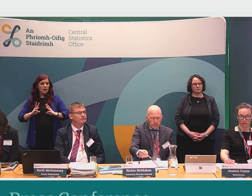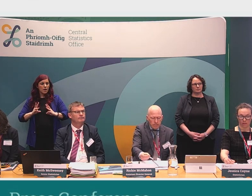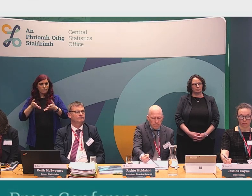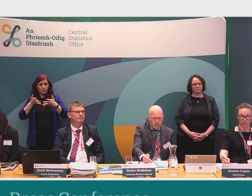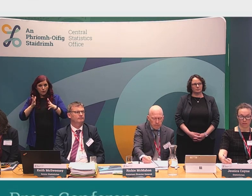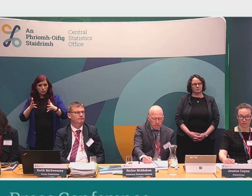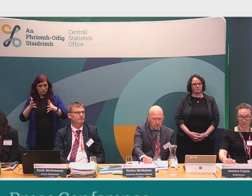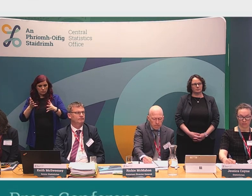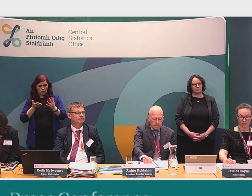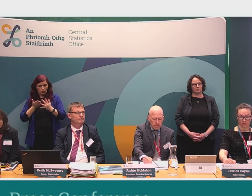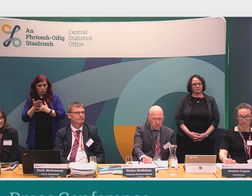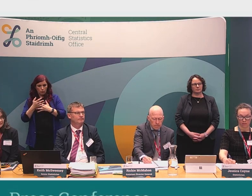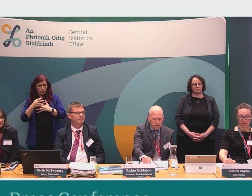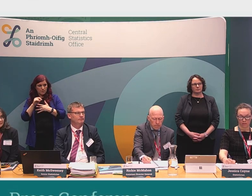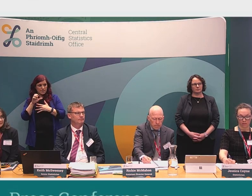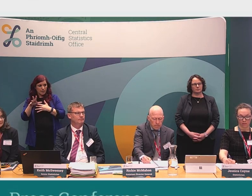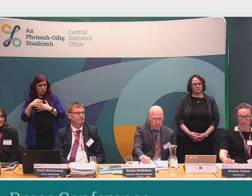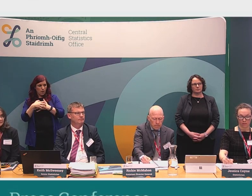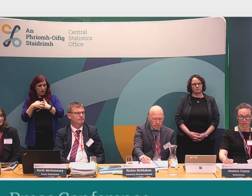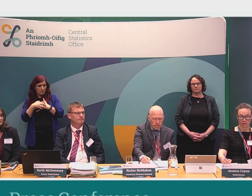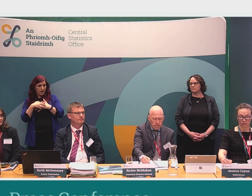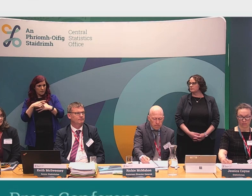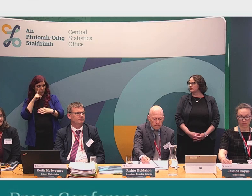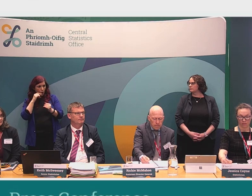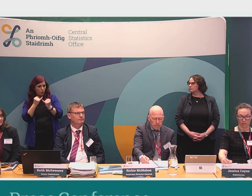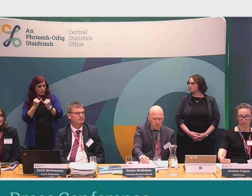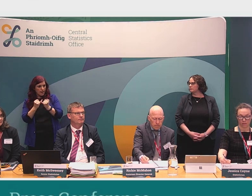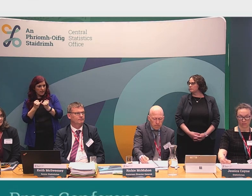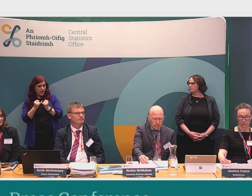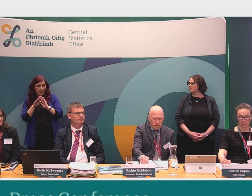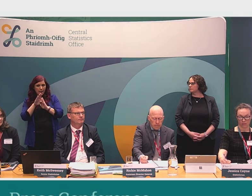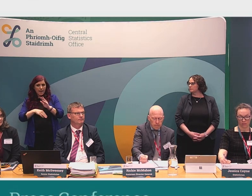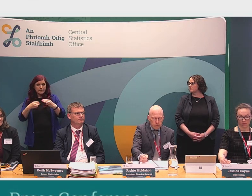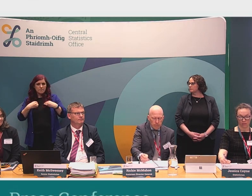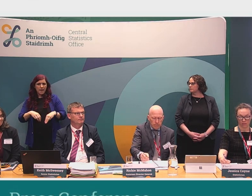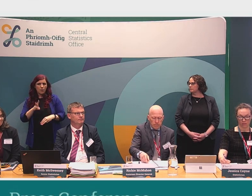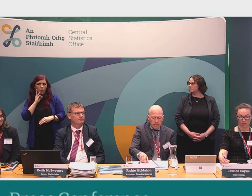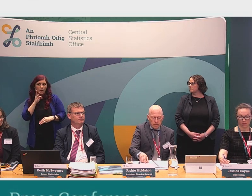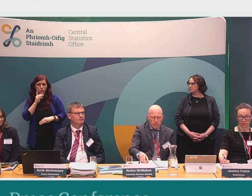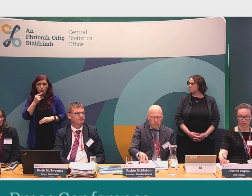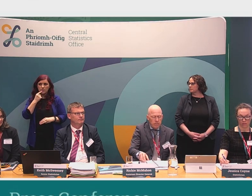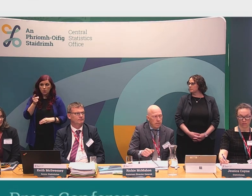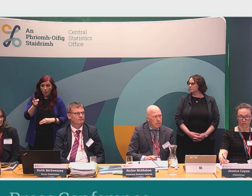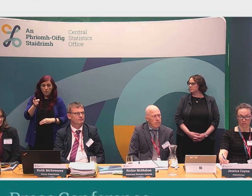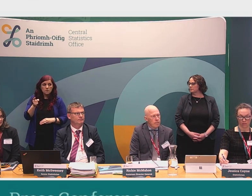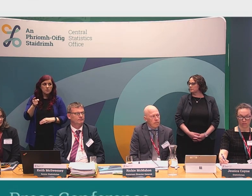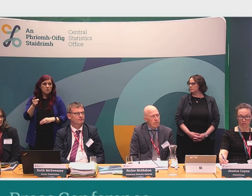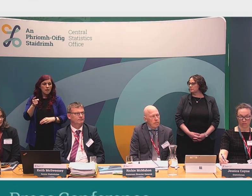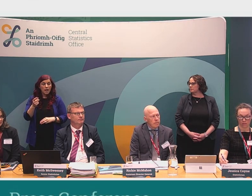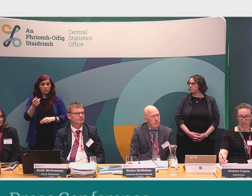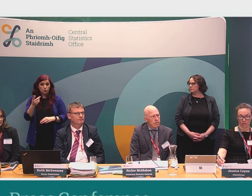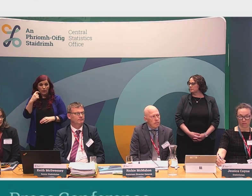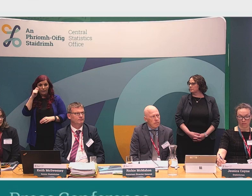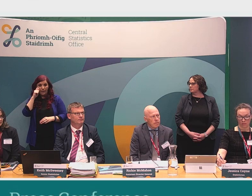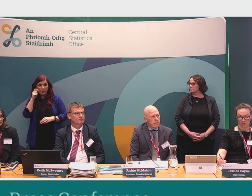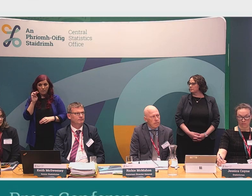experiencing sexual violence, it would appear that significantly less men are willing to disclose it. So is there a possibility that